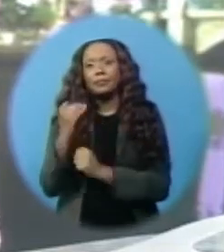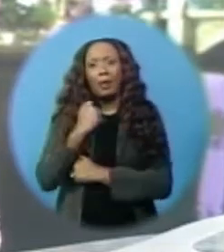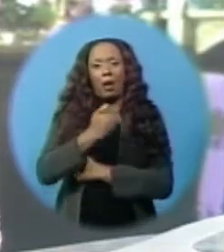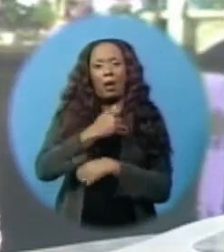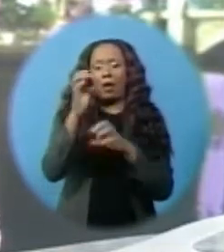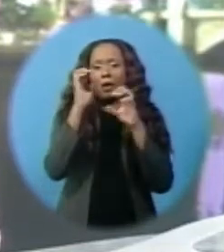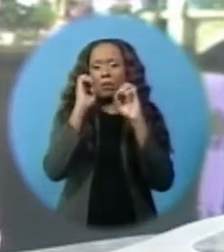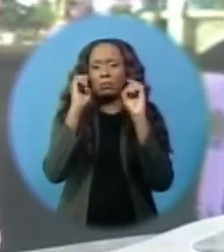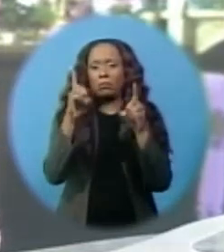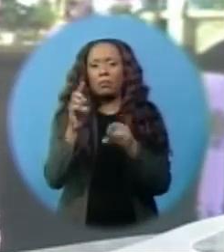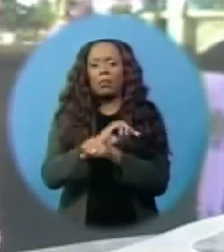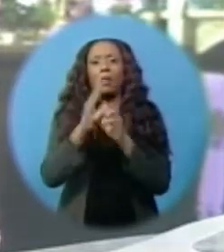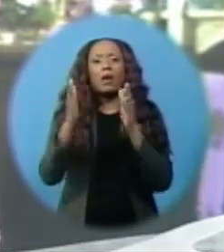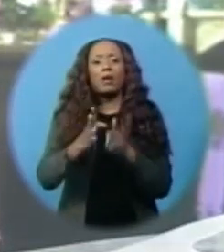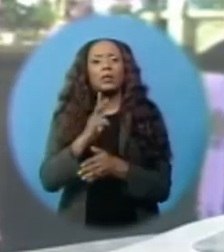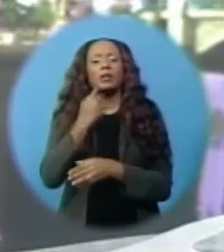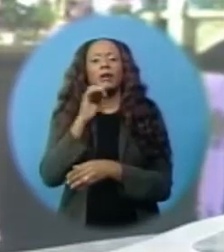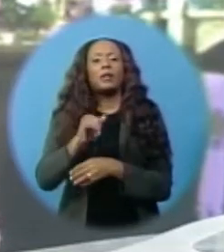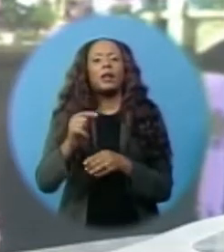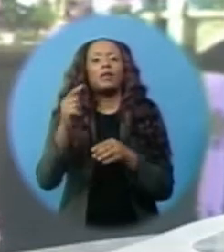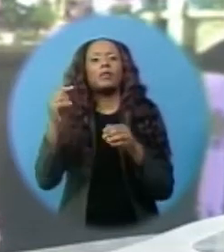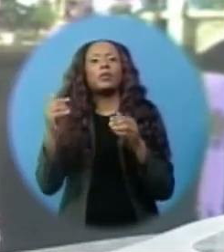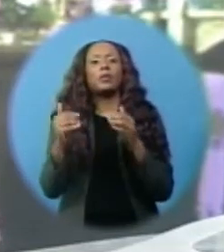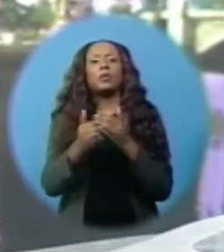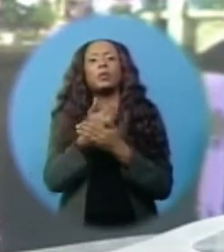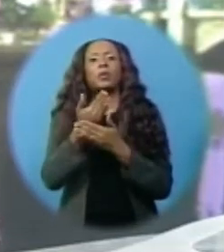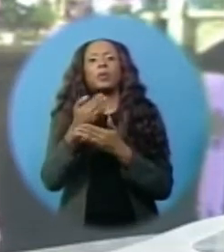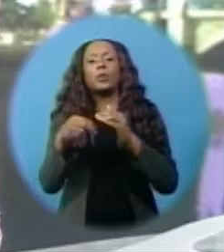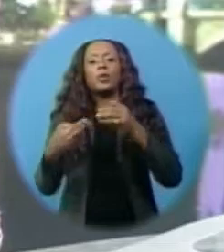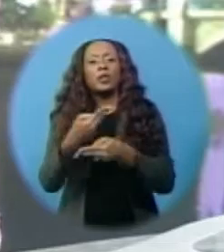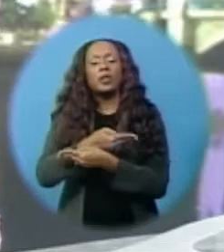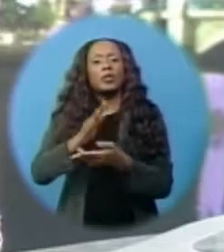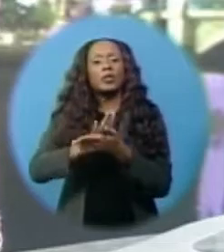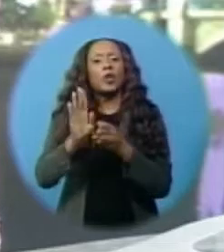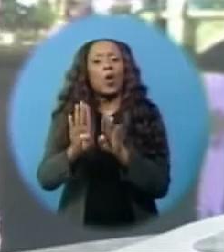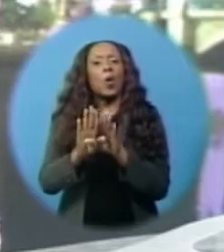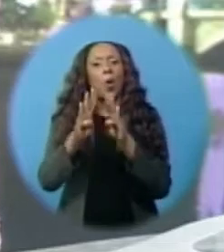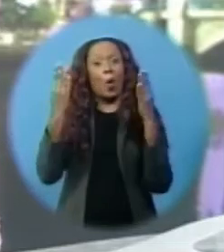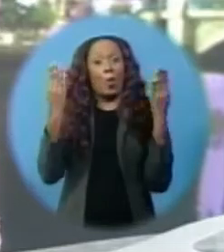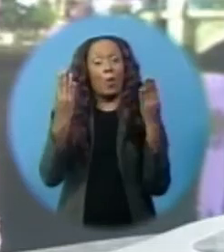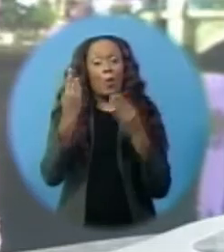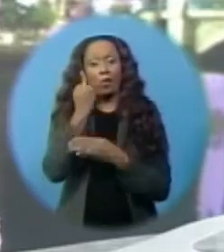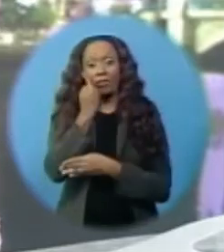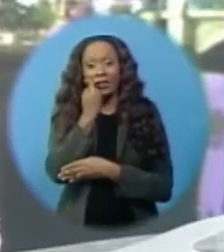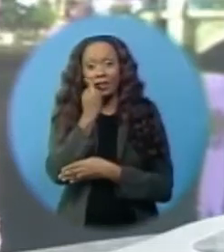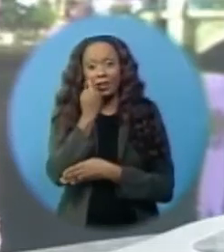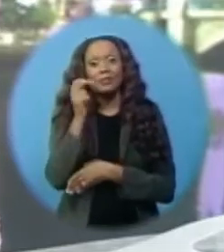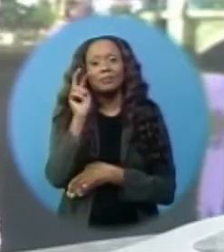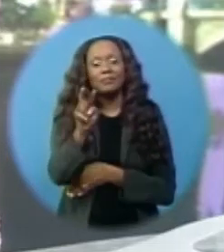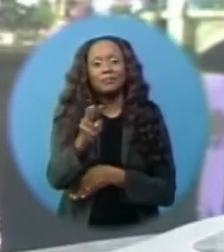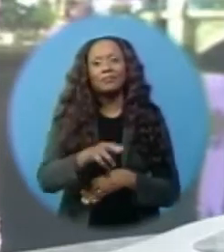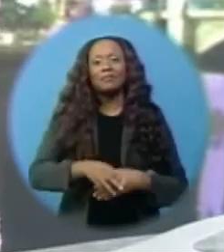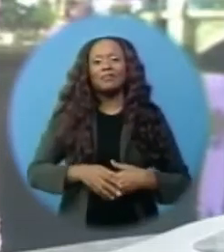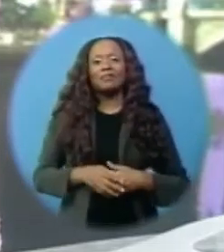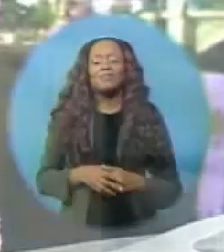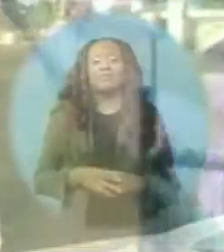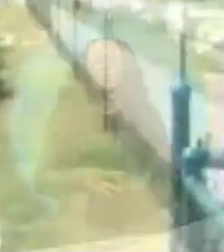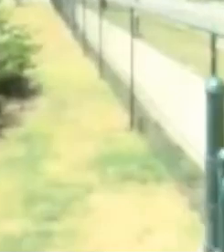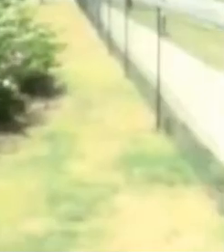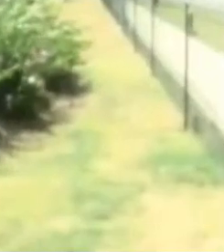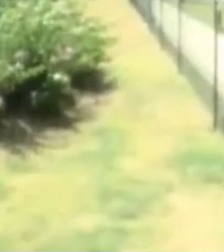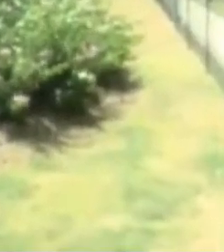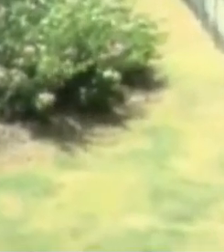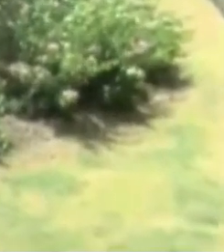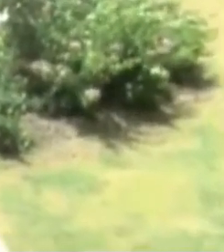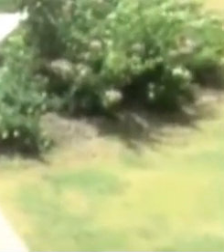Ronald Jones at the opening of the country's newest nursery school. Sharika Griffith tells us more. The opening of